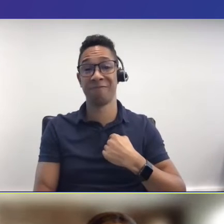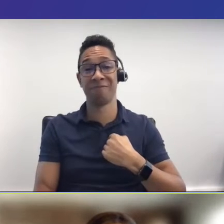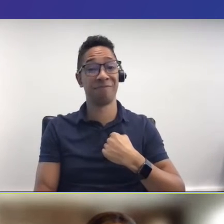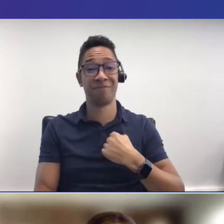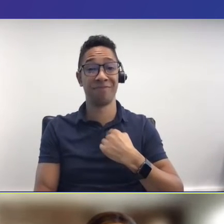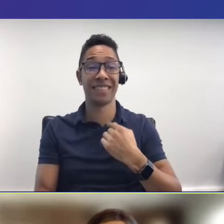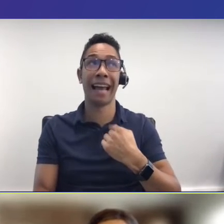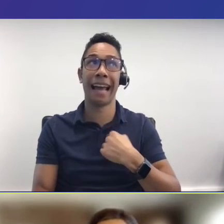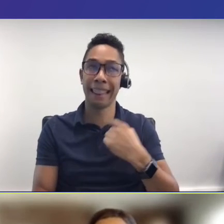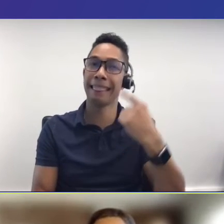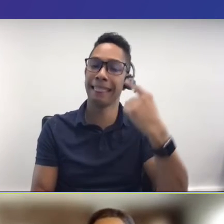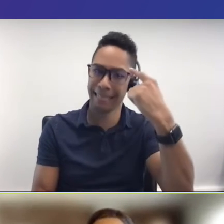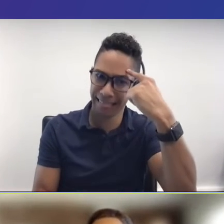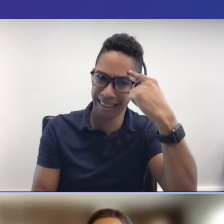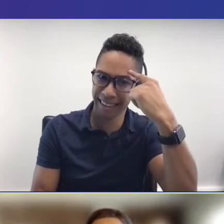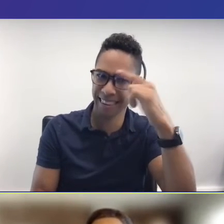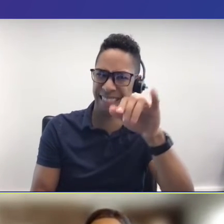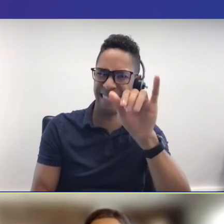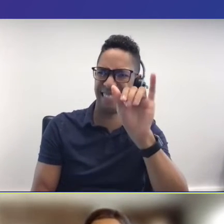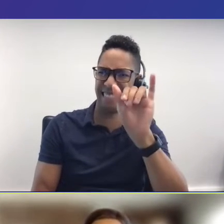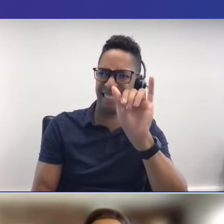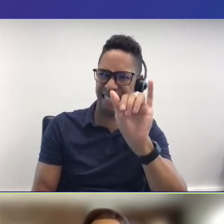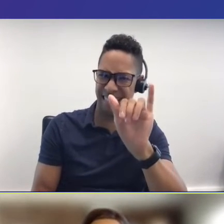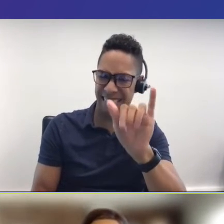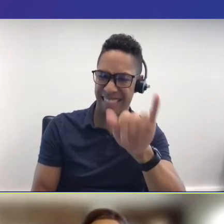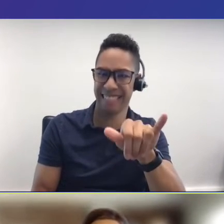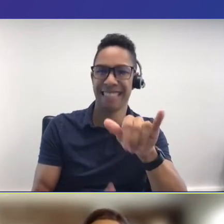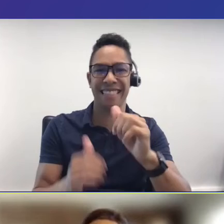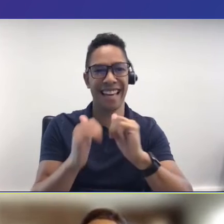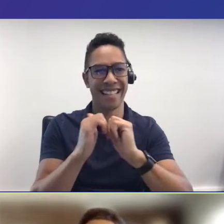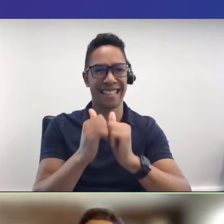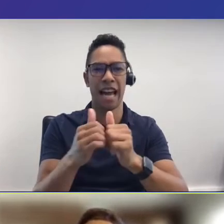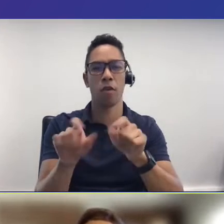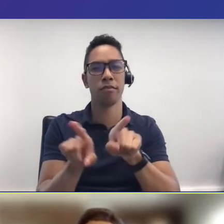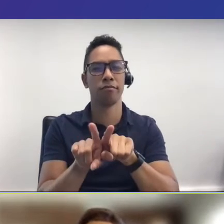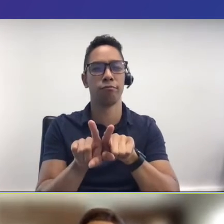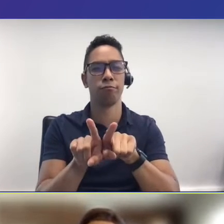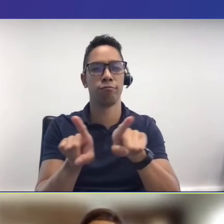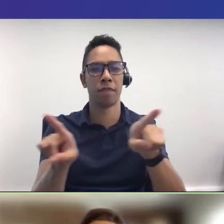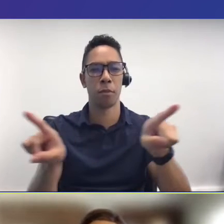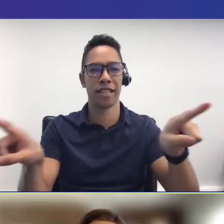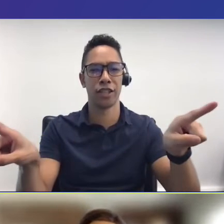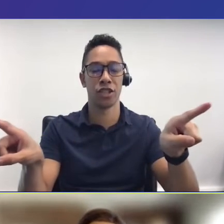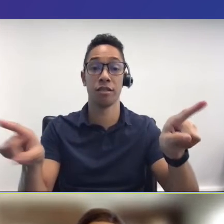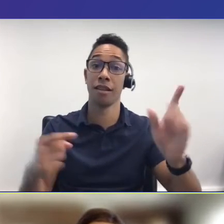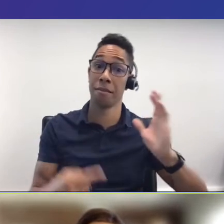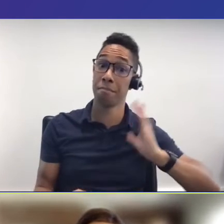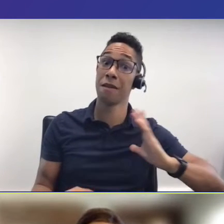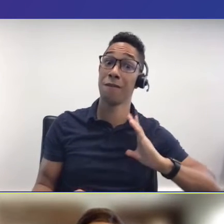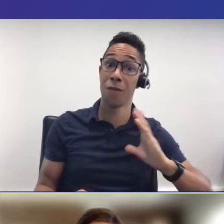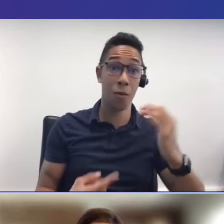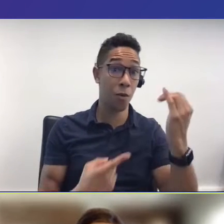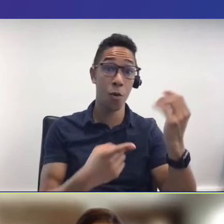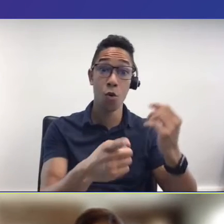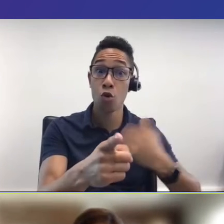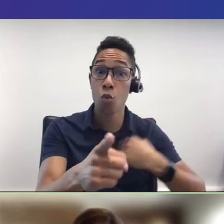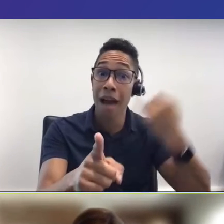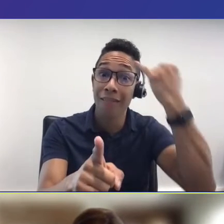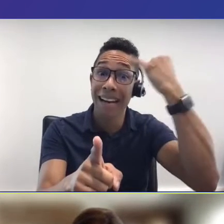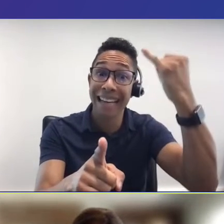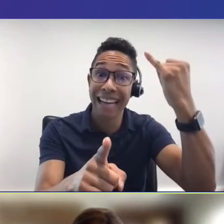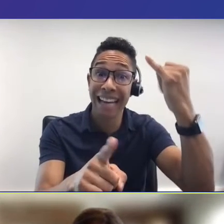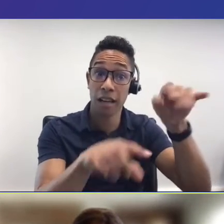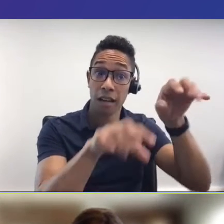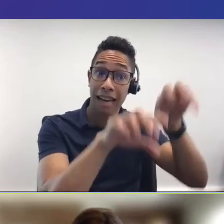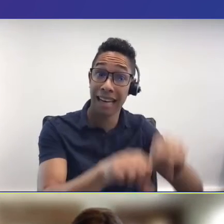think that that's where the wheat and the chaff sort of separated. Was there was someone with an idea and they would get a studio, and we would, and this